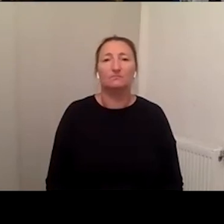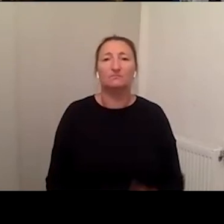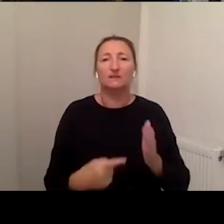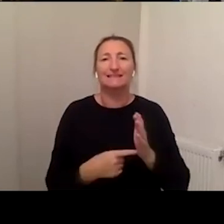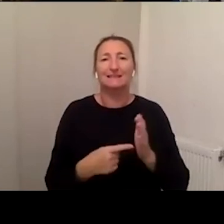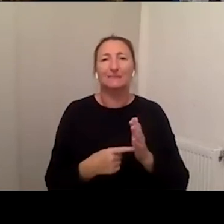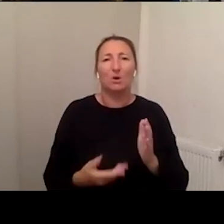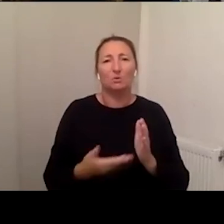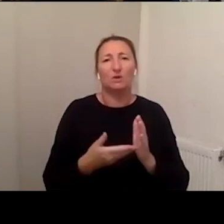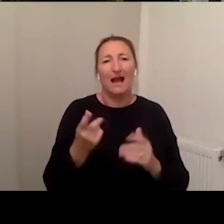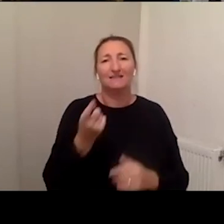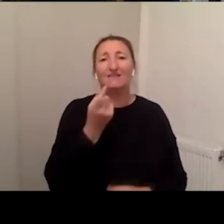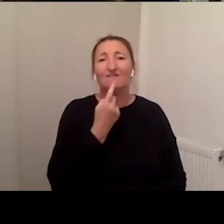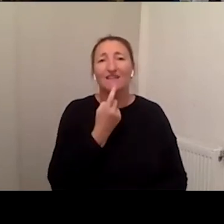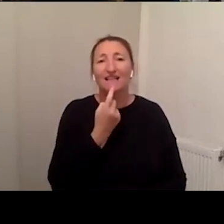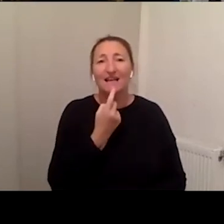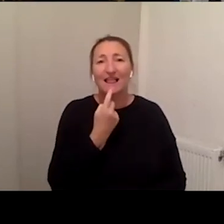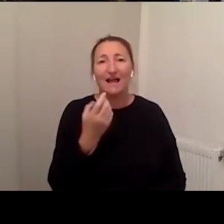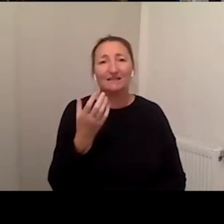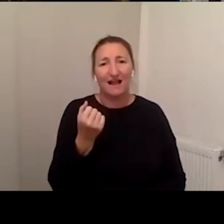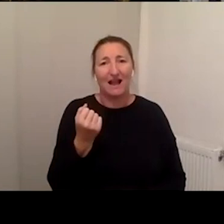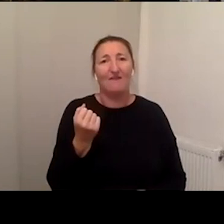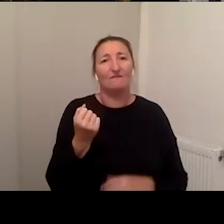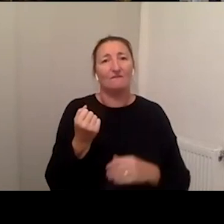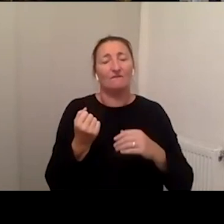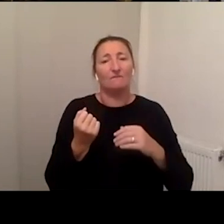only Finland building a dedicated permanent